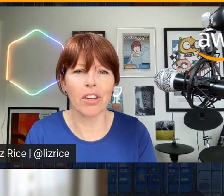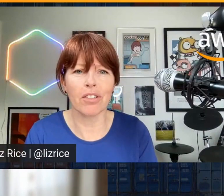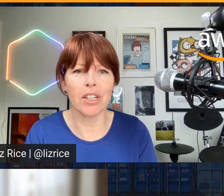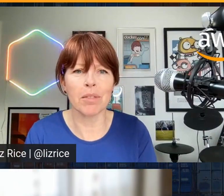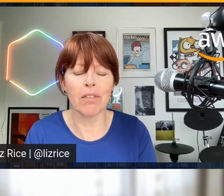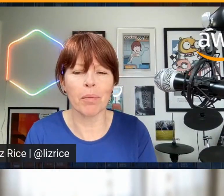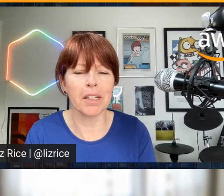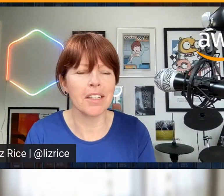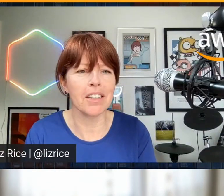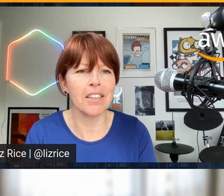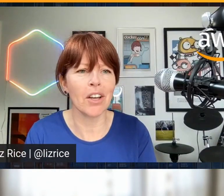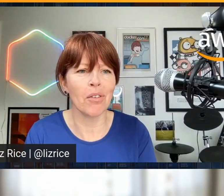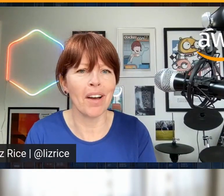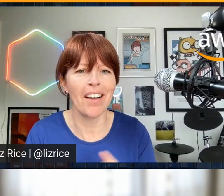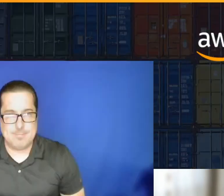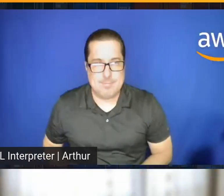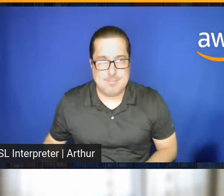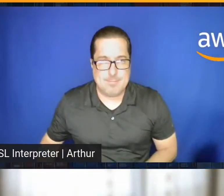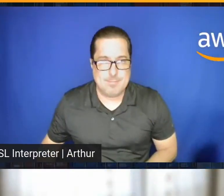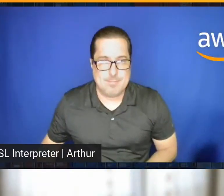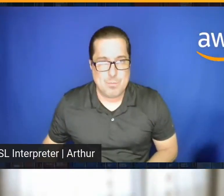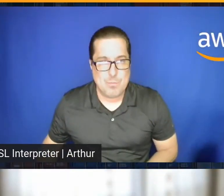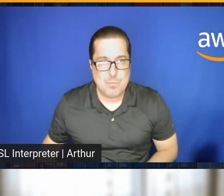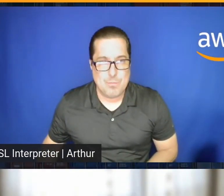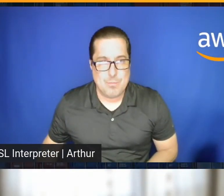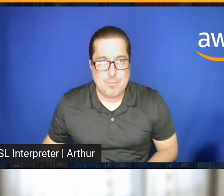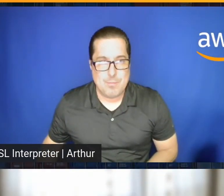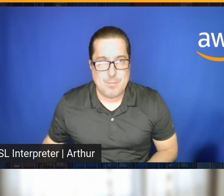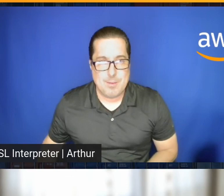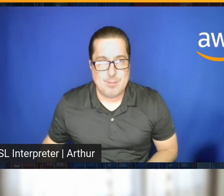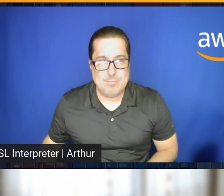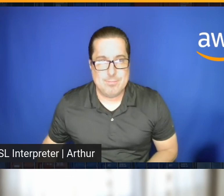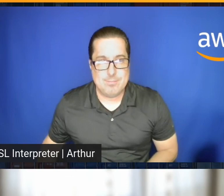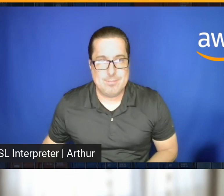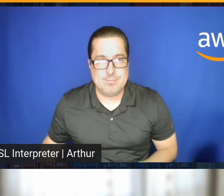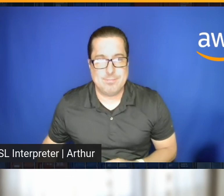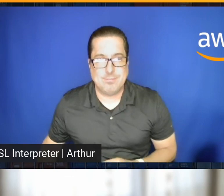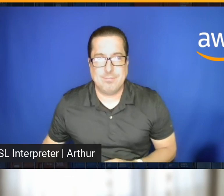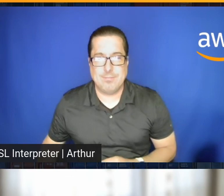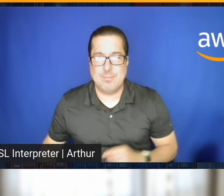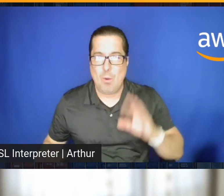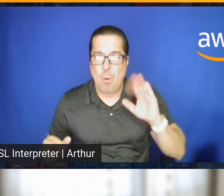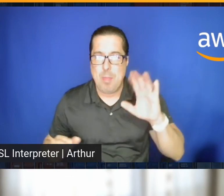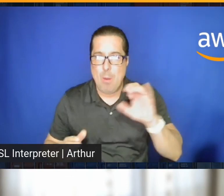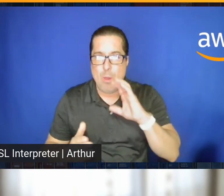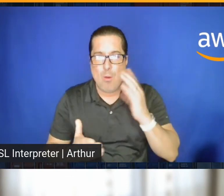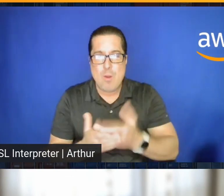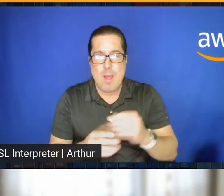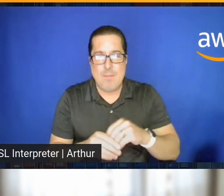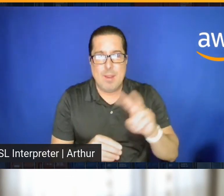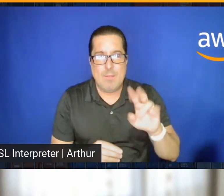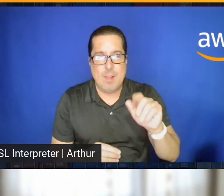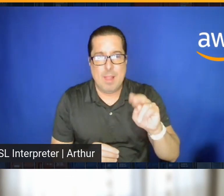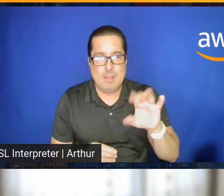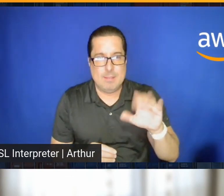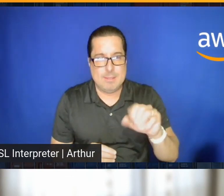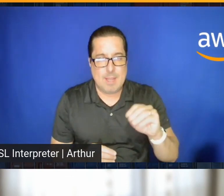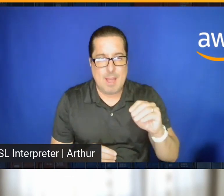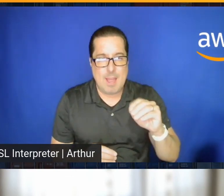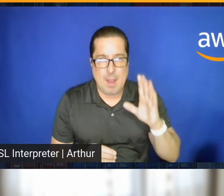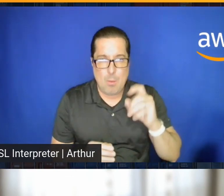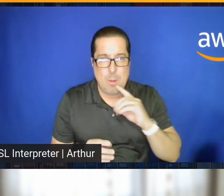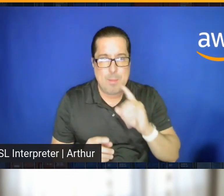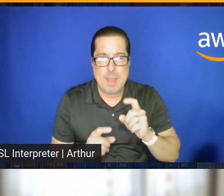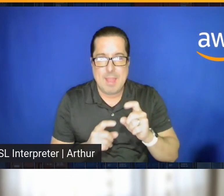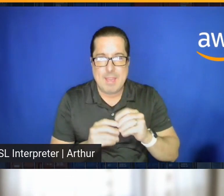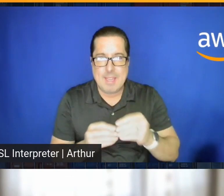one about security observability. So hopefully those will have arrived in Valencia before us, and we'll be able to give them away,